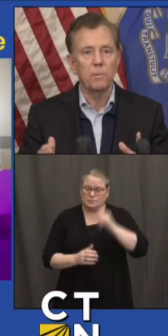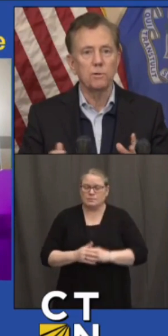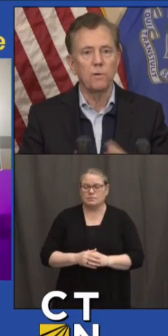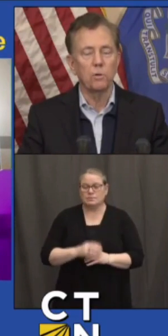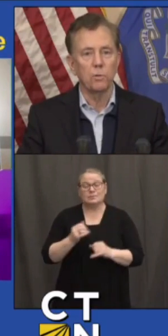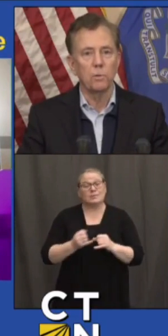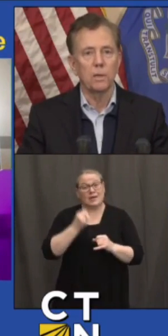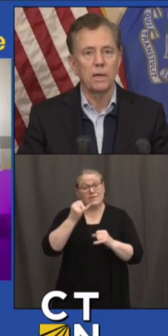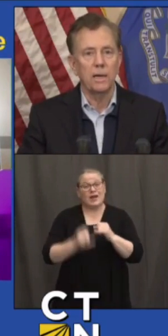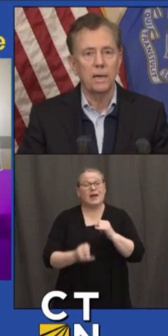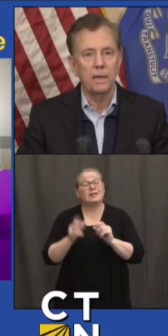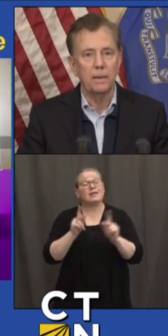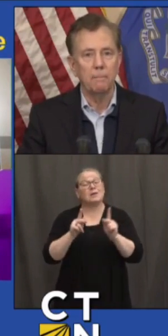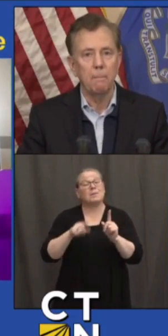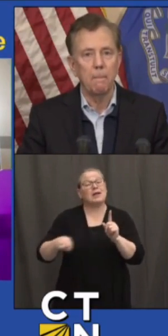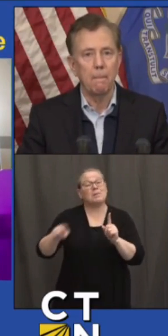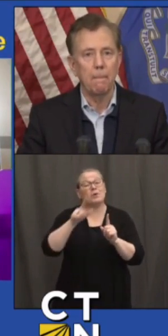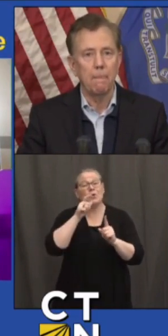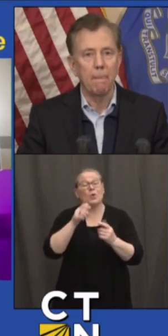protecting our most vulnerable.